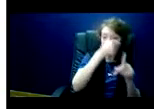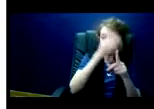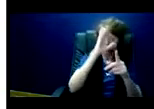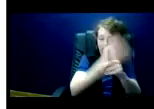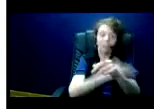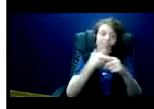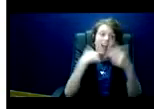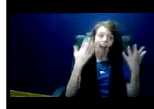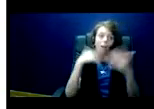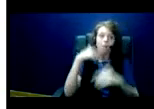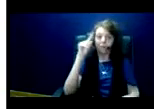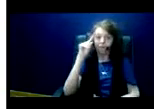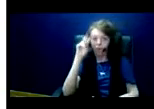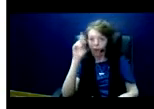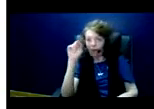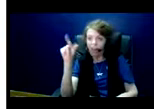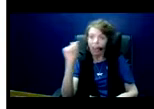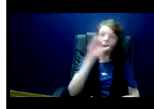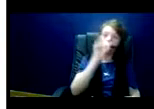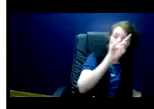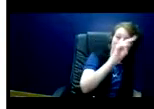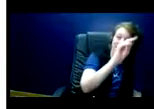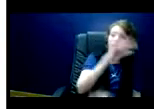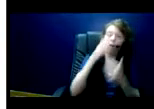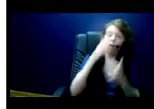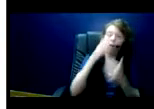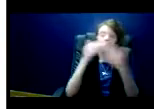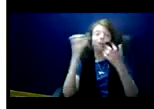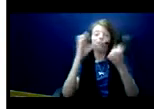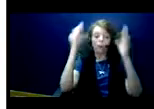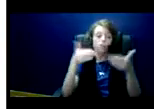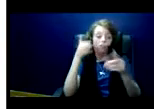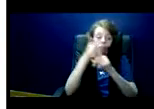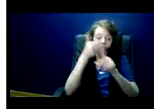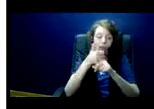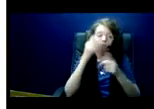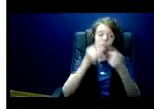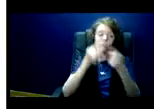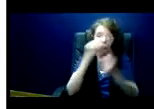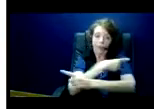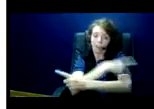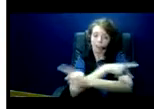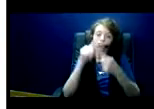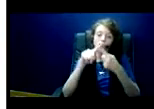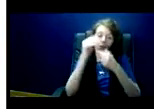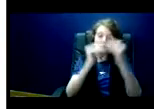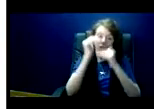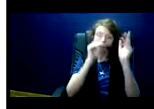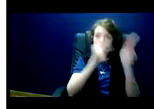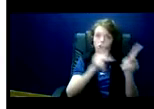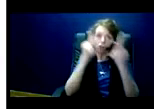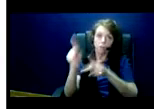in Brooklyn, I'm in Manhattan, I'm wherever, and we just wanted to say hi. Again, really trying to build human connections, person to